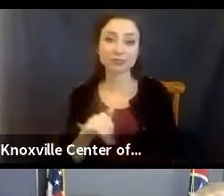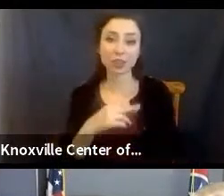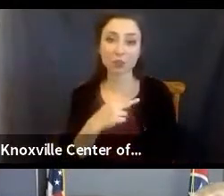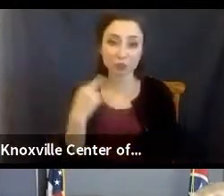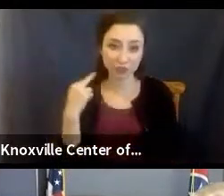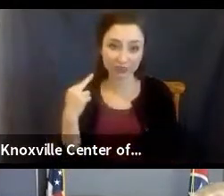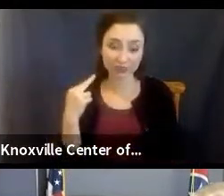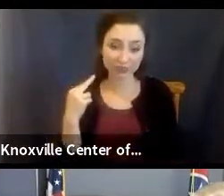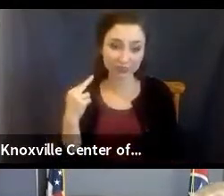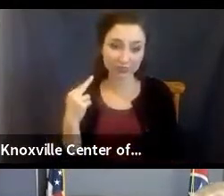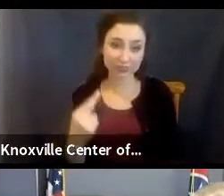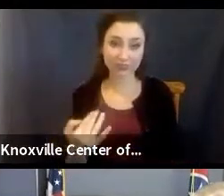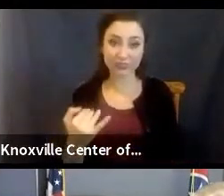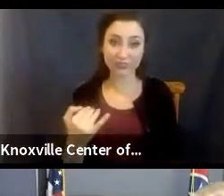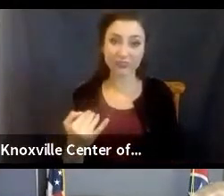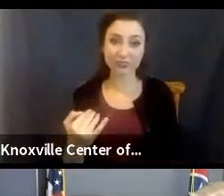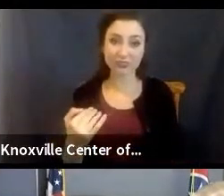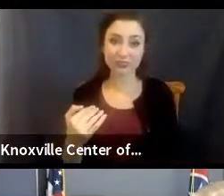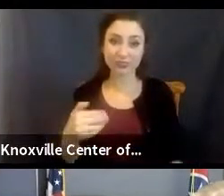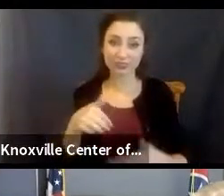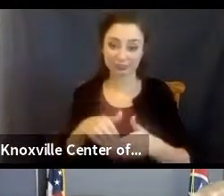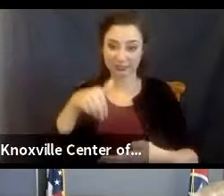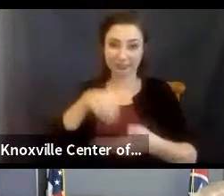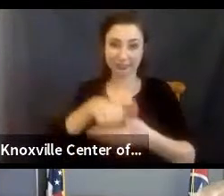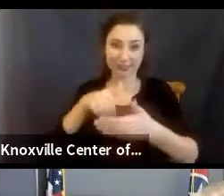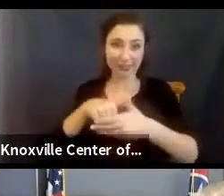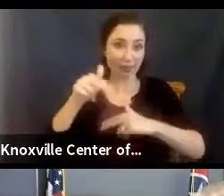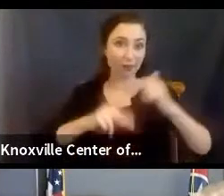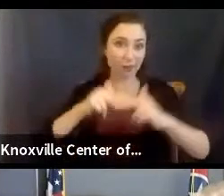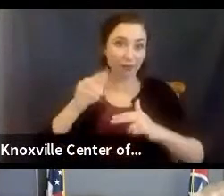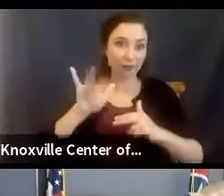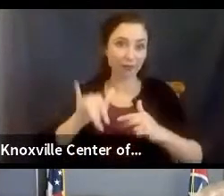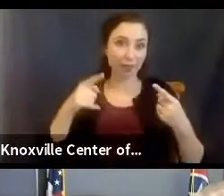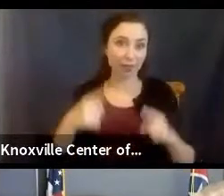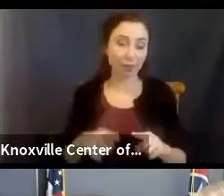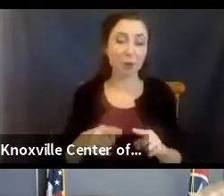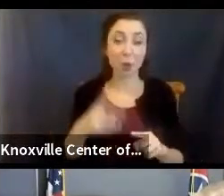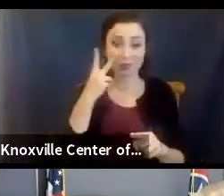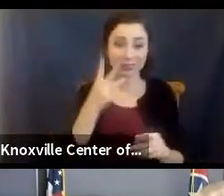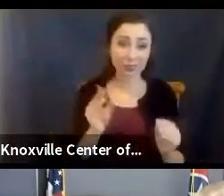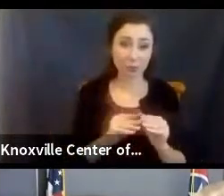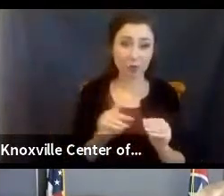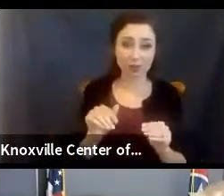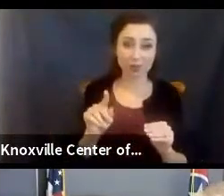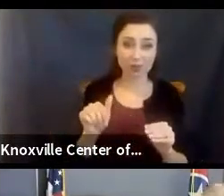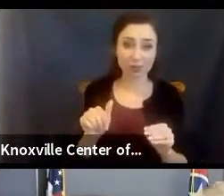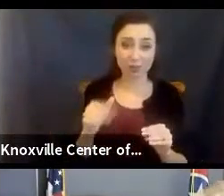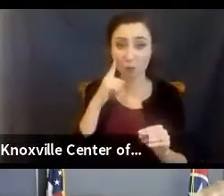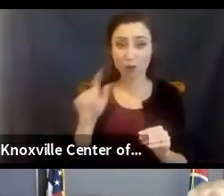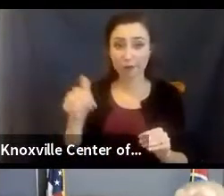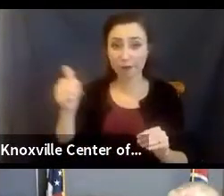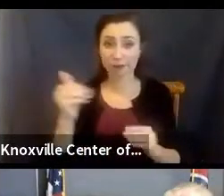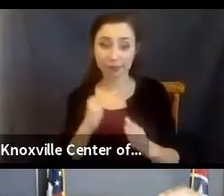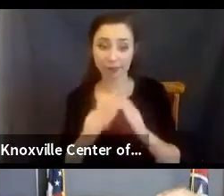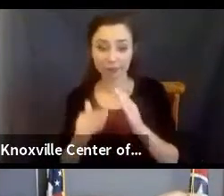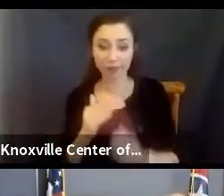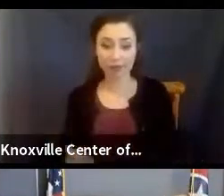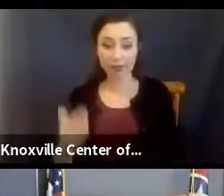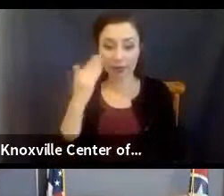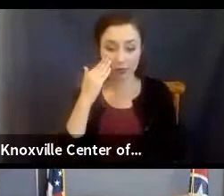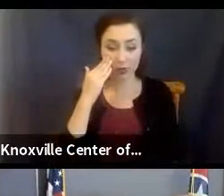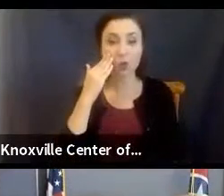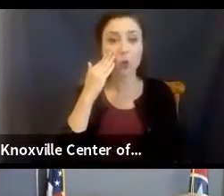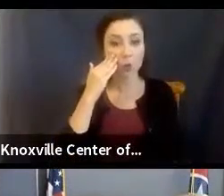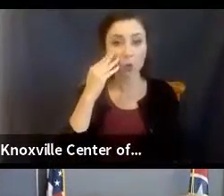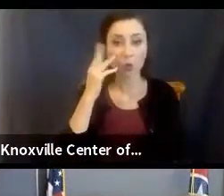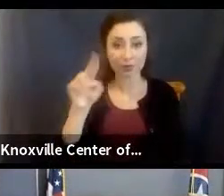if you're in an indoor setting. So there's starting to be data. In terms of other cities, I know that certainly Nashville did this, and